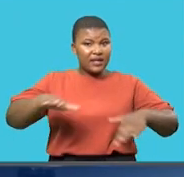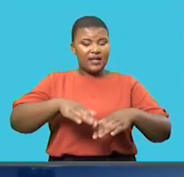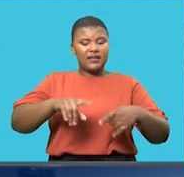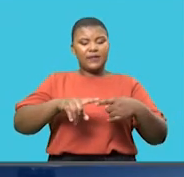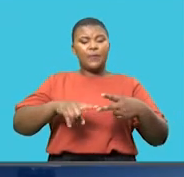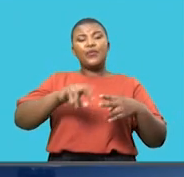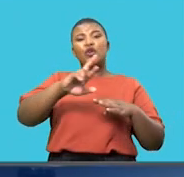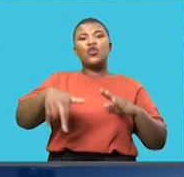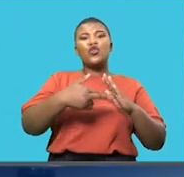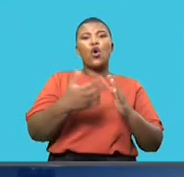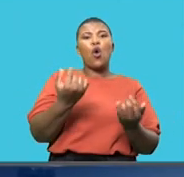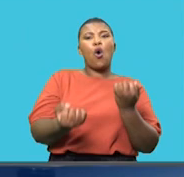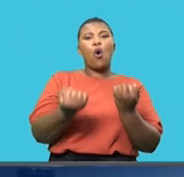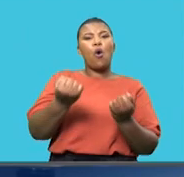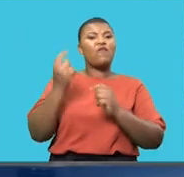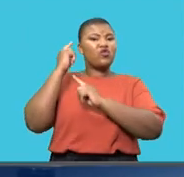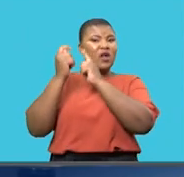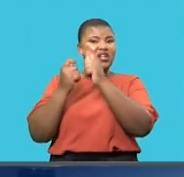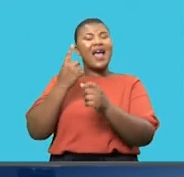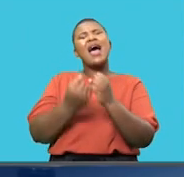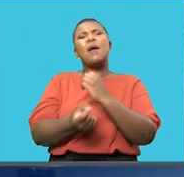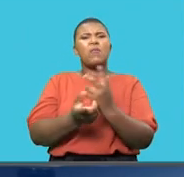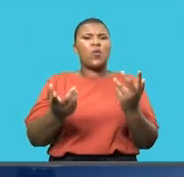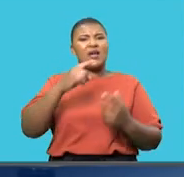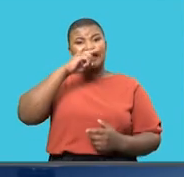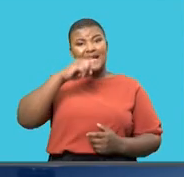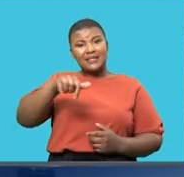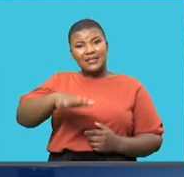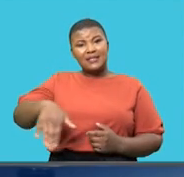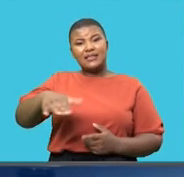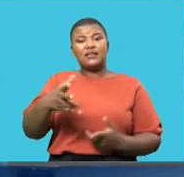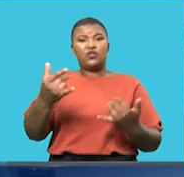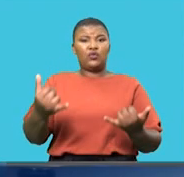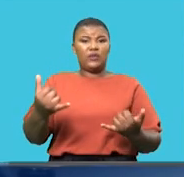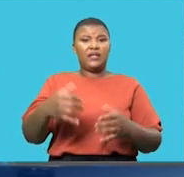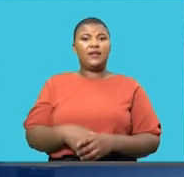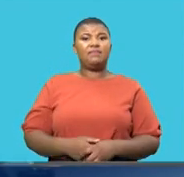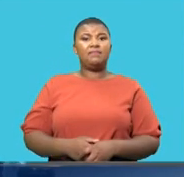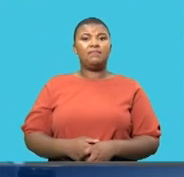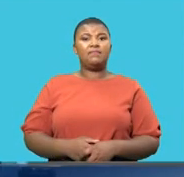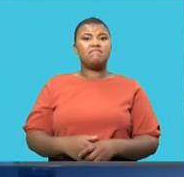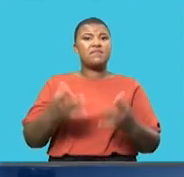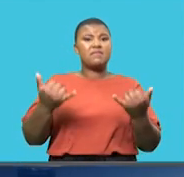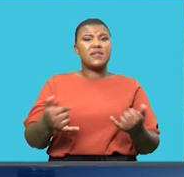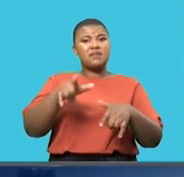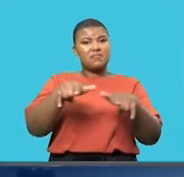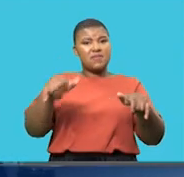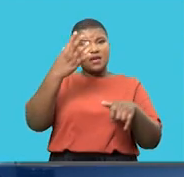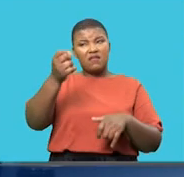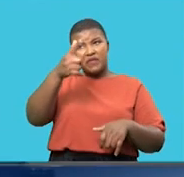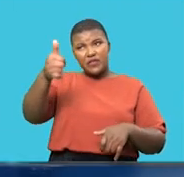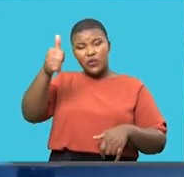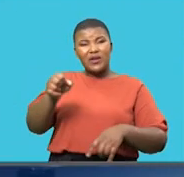country at the Hilton Hotel in Sandton earlier today. The discussion included those with the knowledge of security, traditional authority and